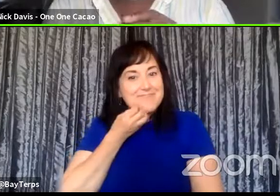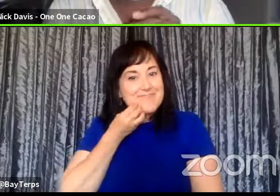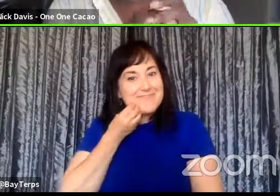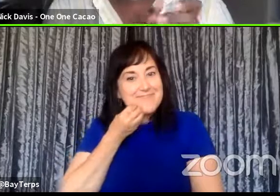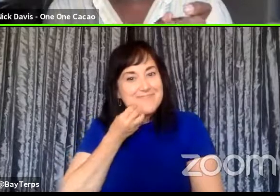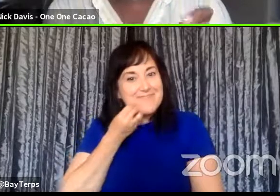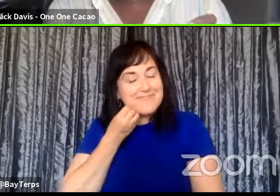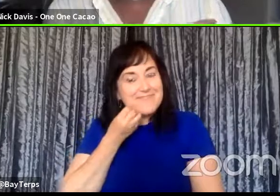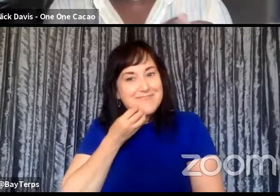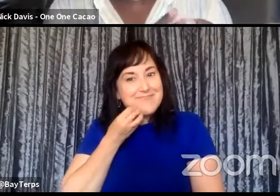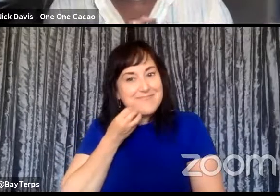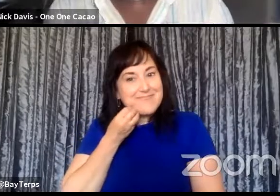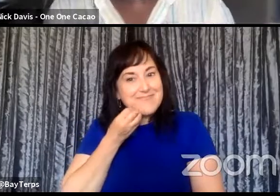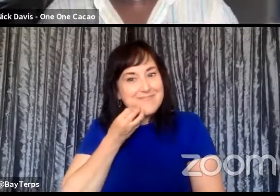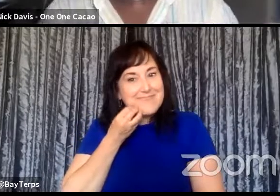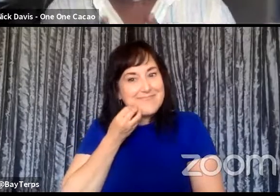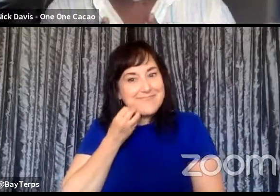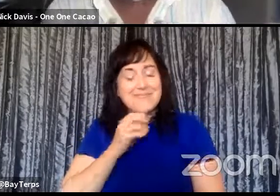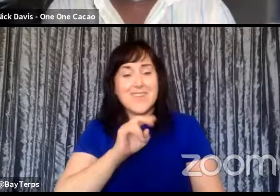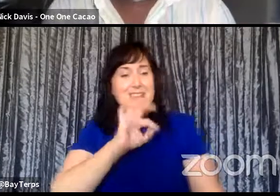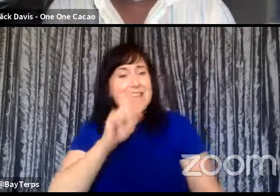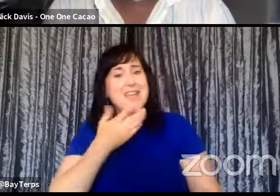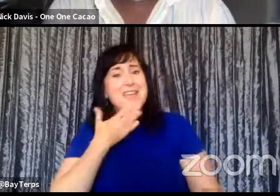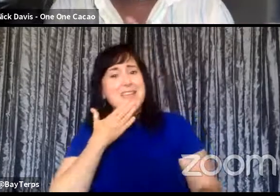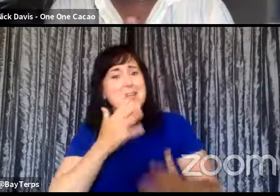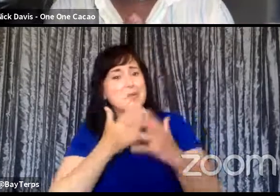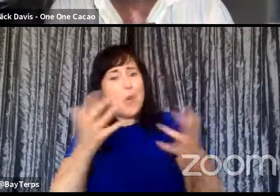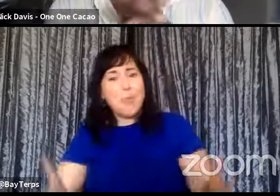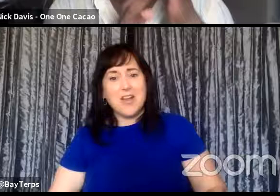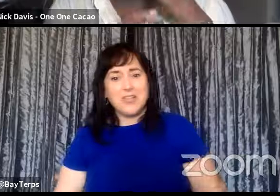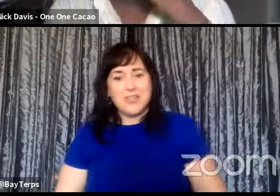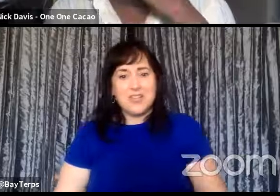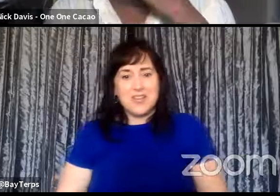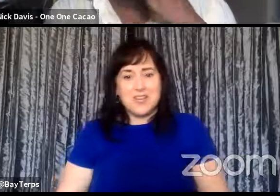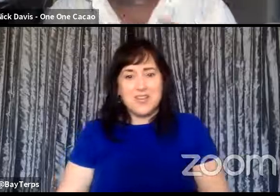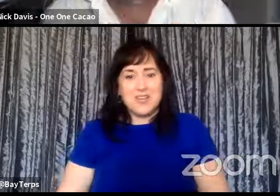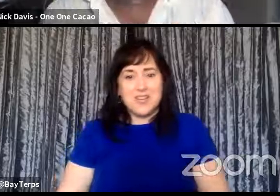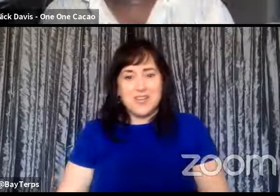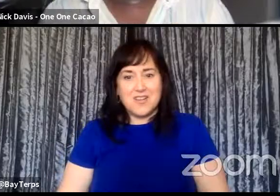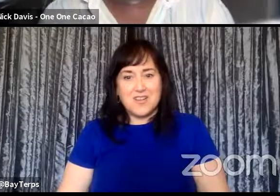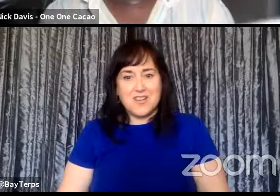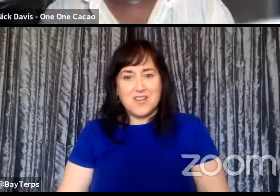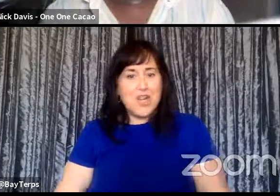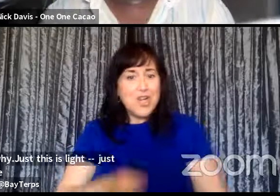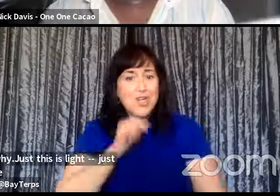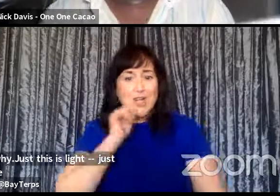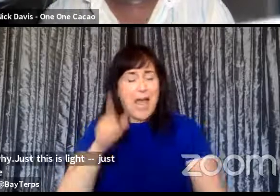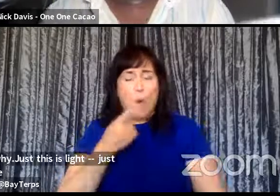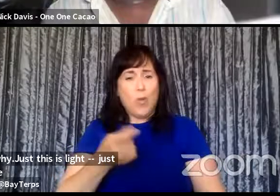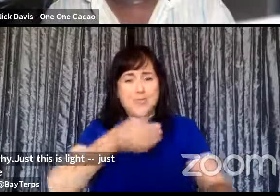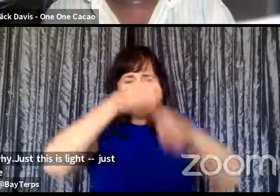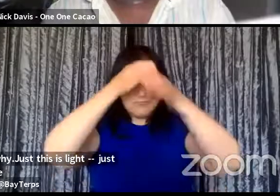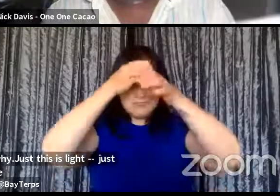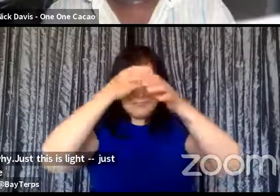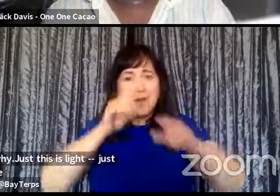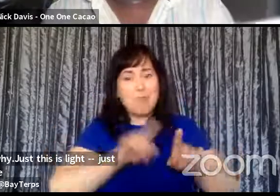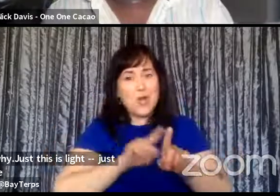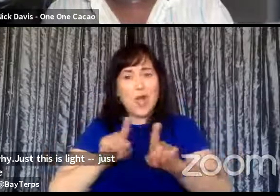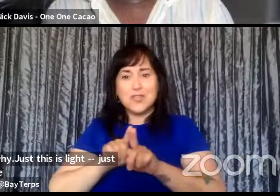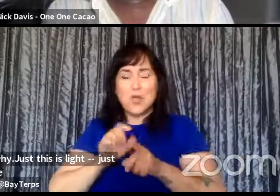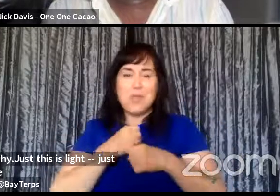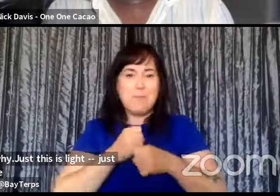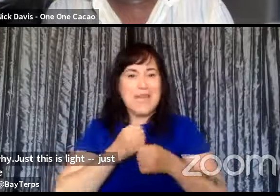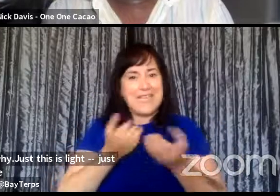Everybody. Yeah, Nick, thank you so much. That's incredible. You're not only so knowledgeable about this topic, but you also make it